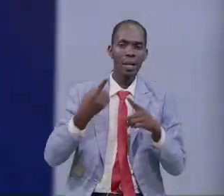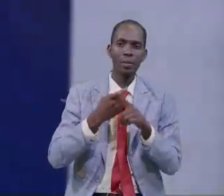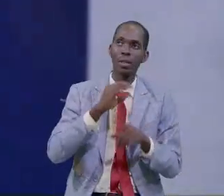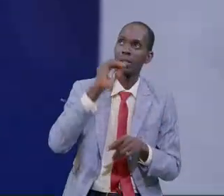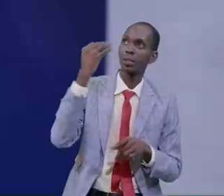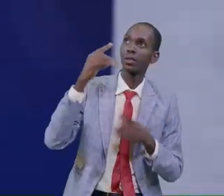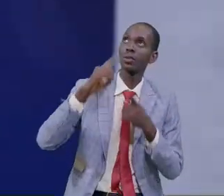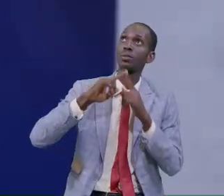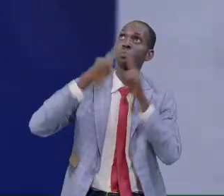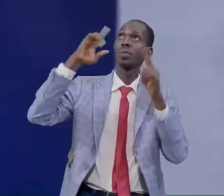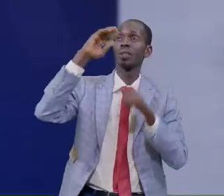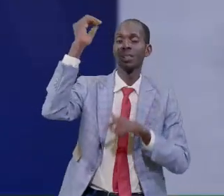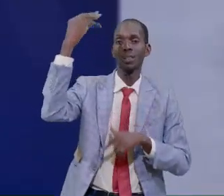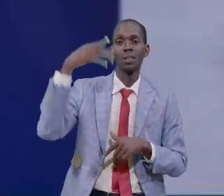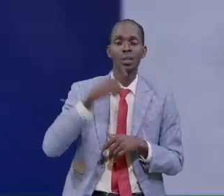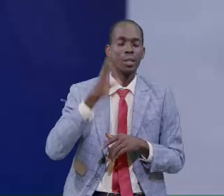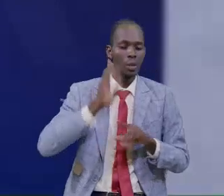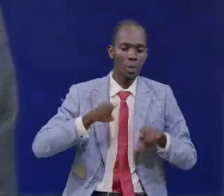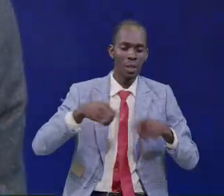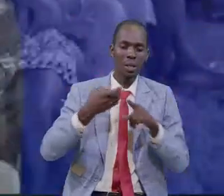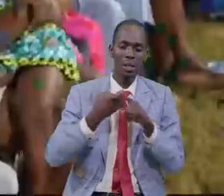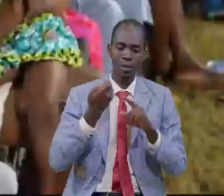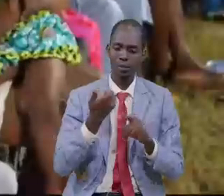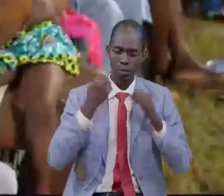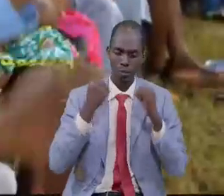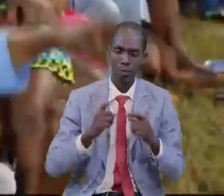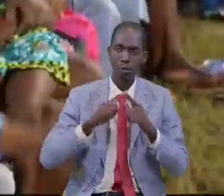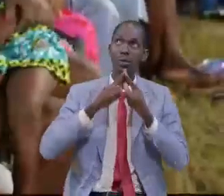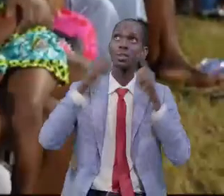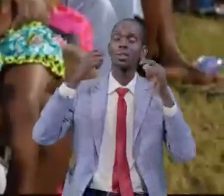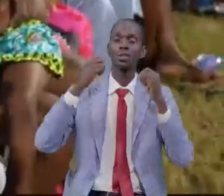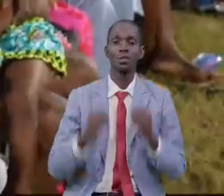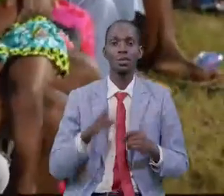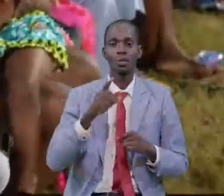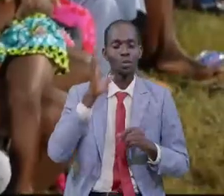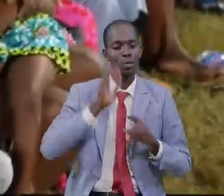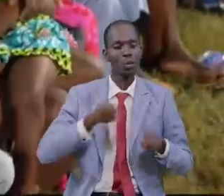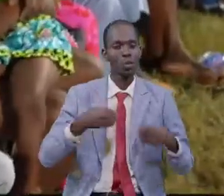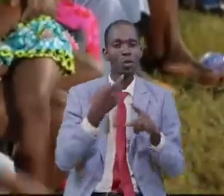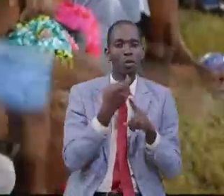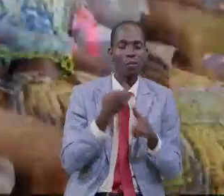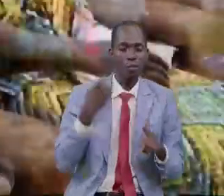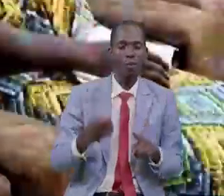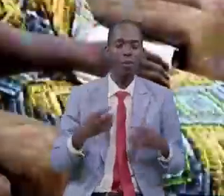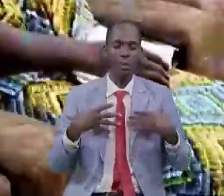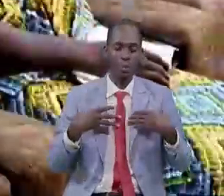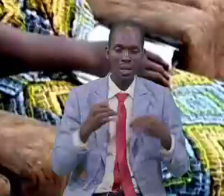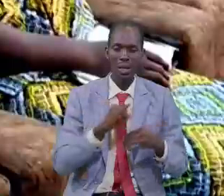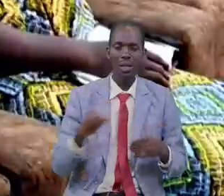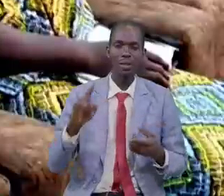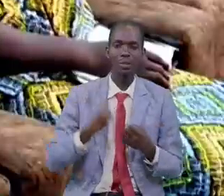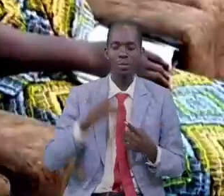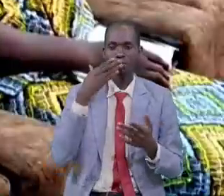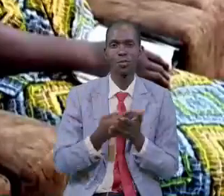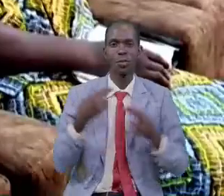will go from strength to strength. You go from healing to health. Look